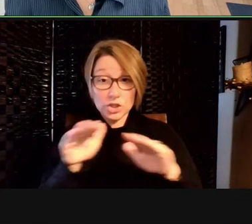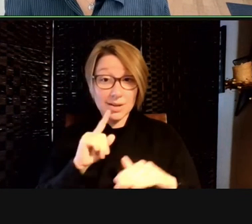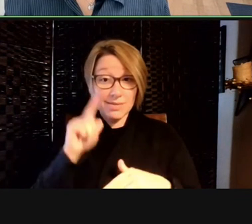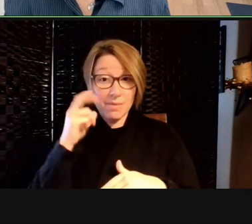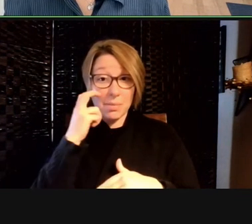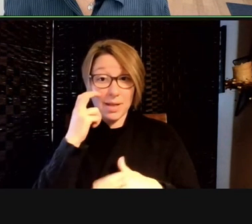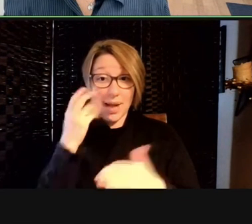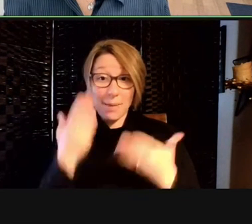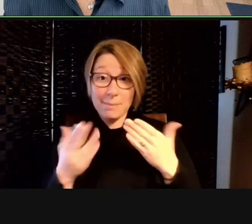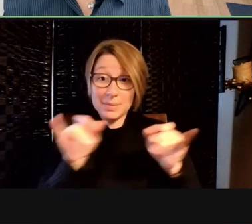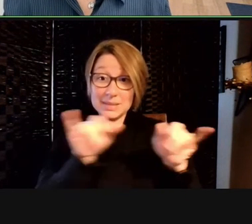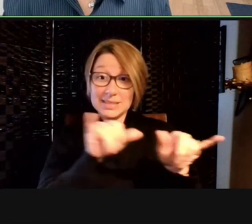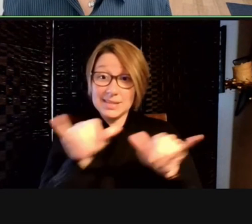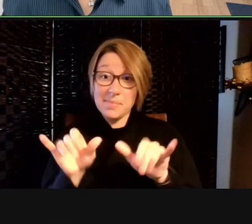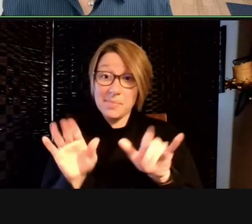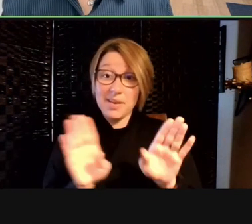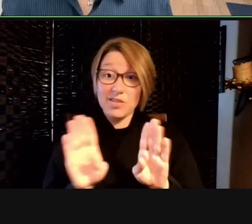okay?